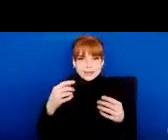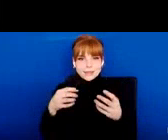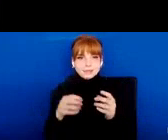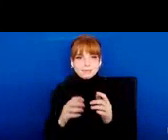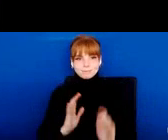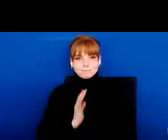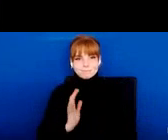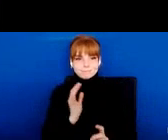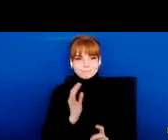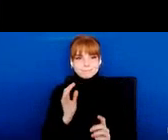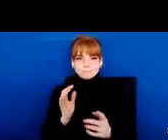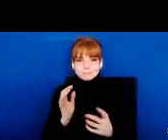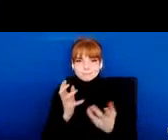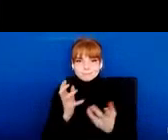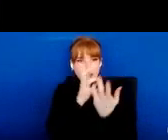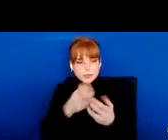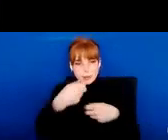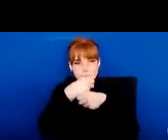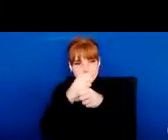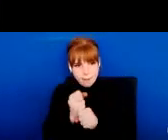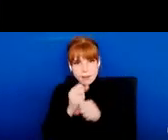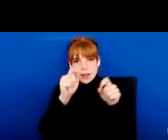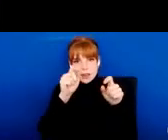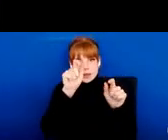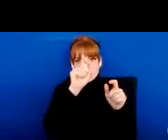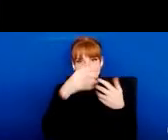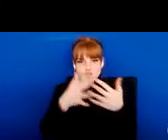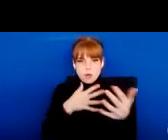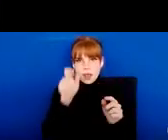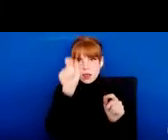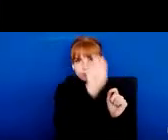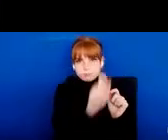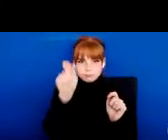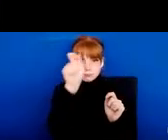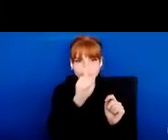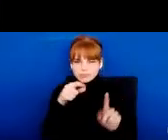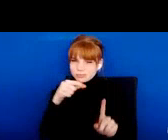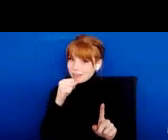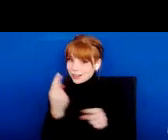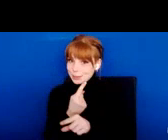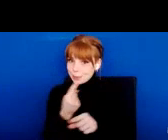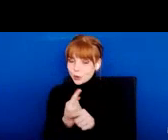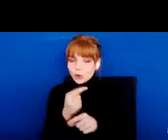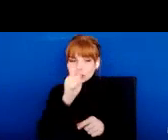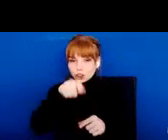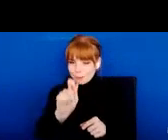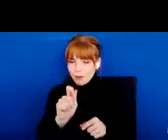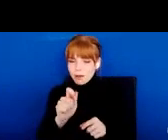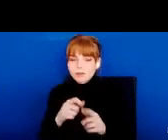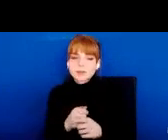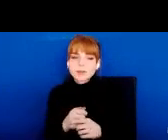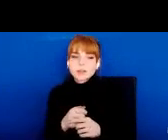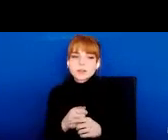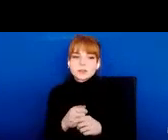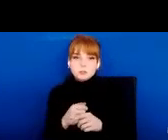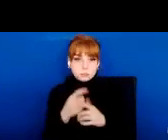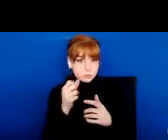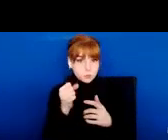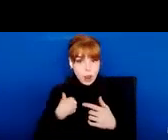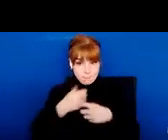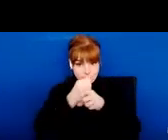native checkbox. I built a custom gray one. Well, I need to make sure that custom gray checkbox has at least 3:1 contrast